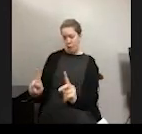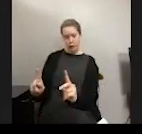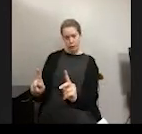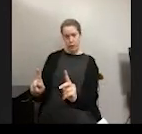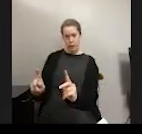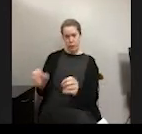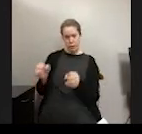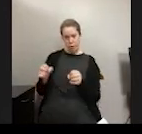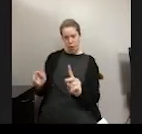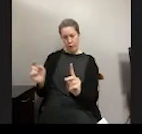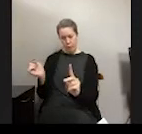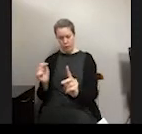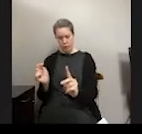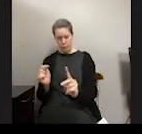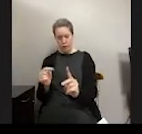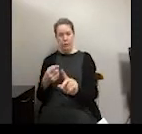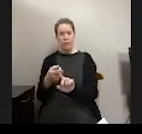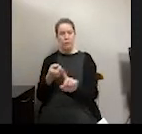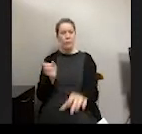comes from